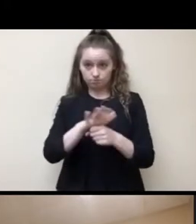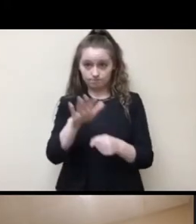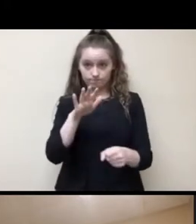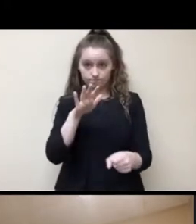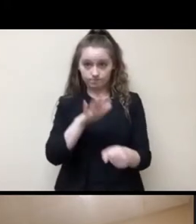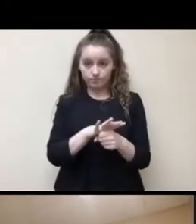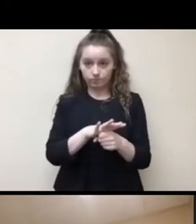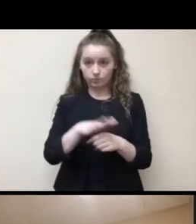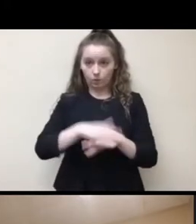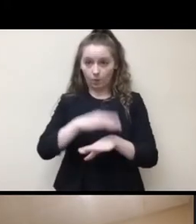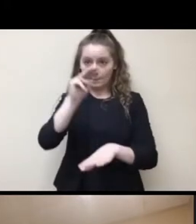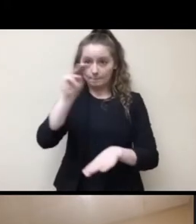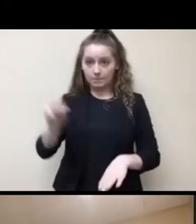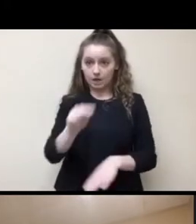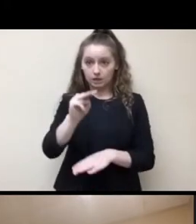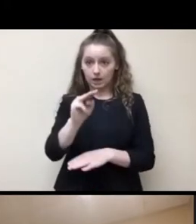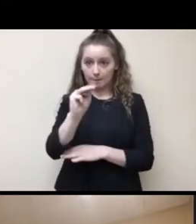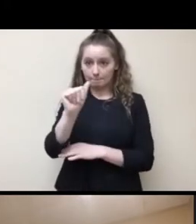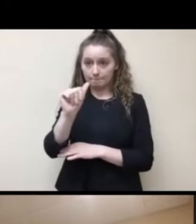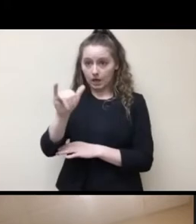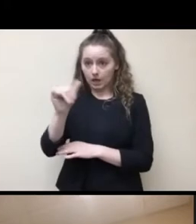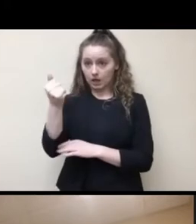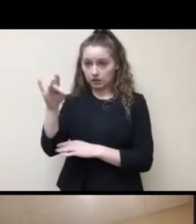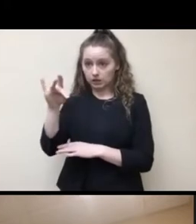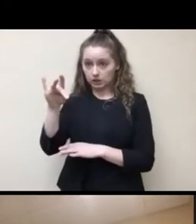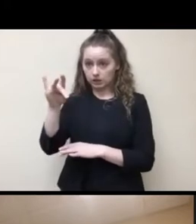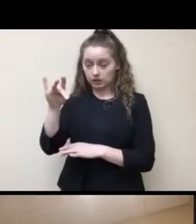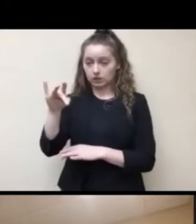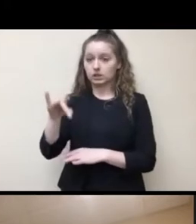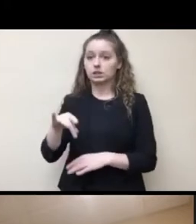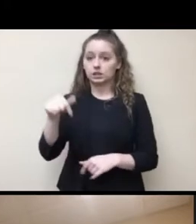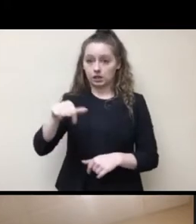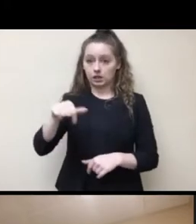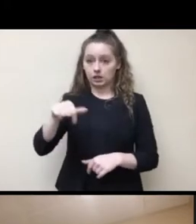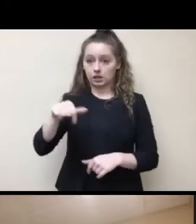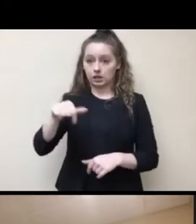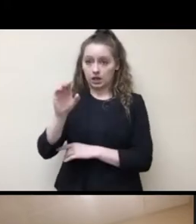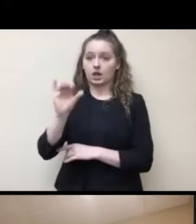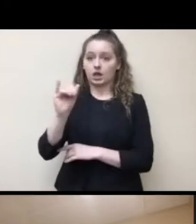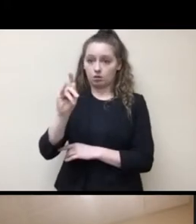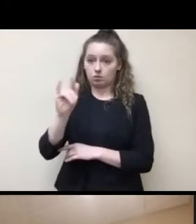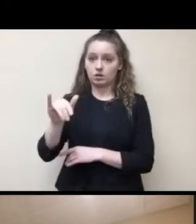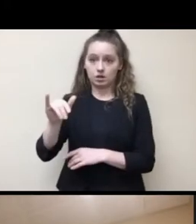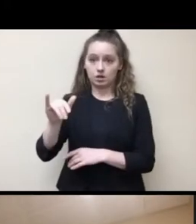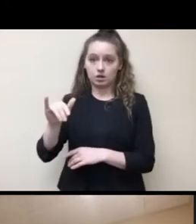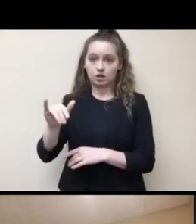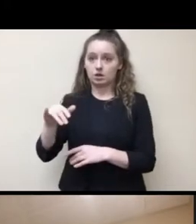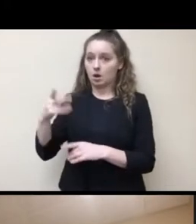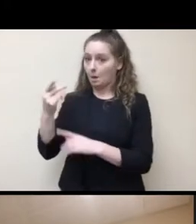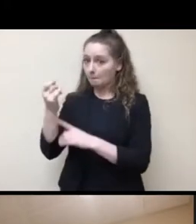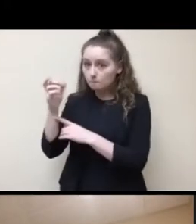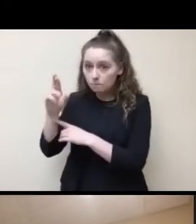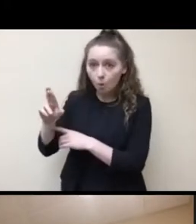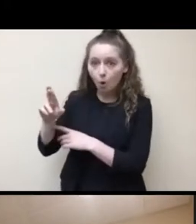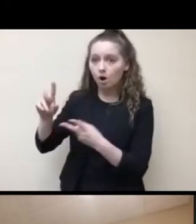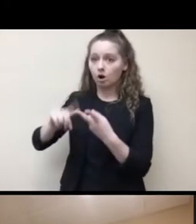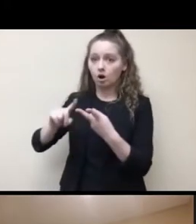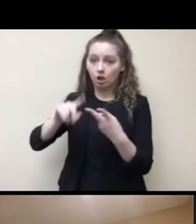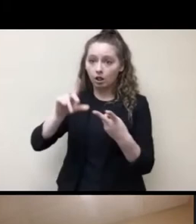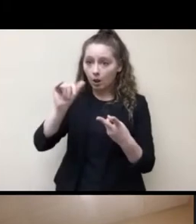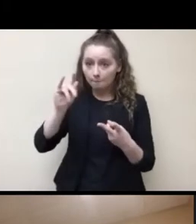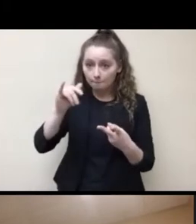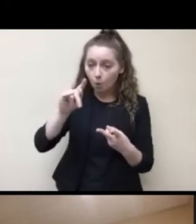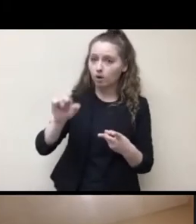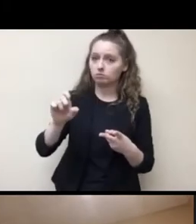18th in Lake County. In Porter County, LaPorte County, they're all still open. They opened actually earlier this